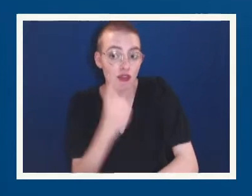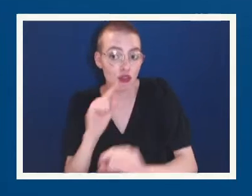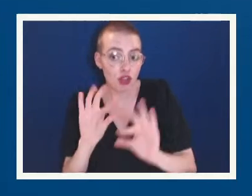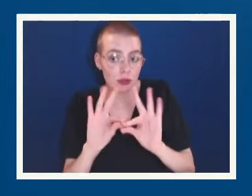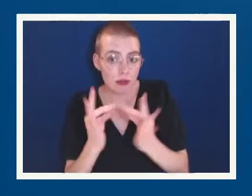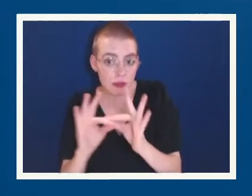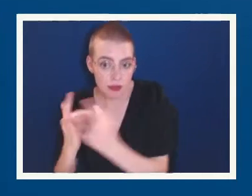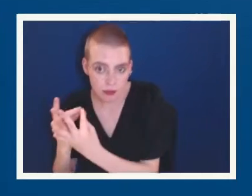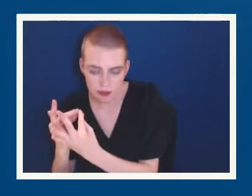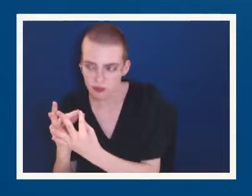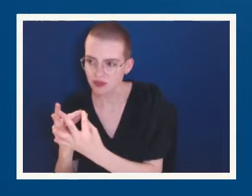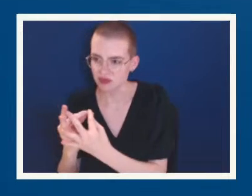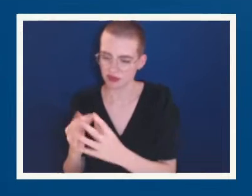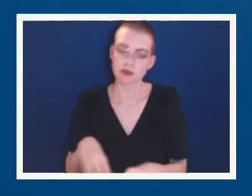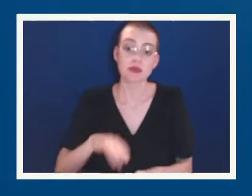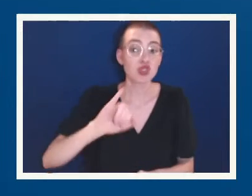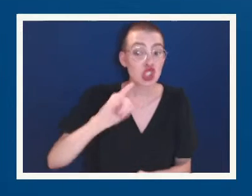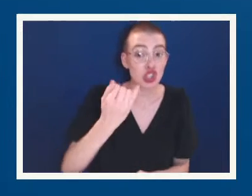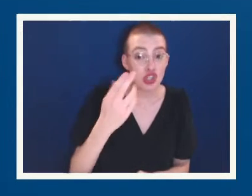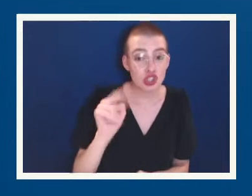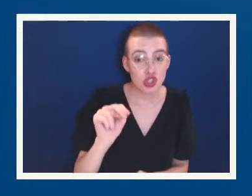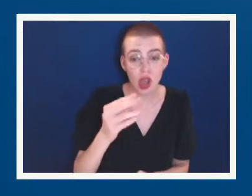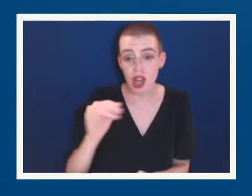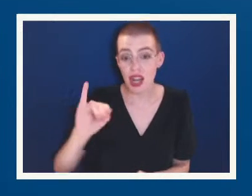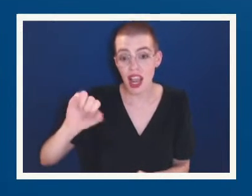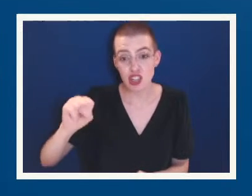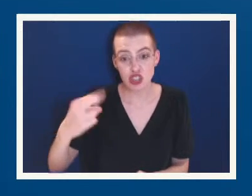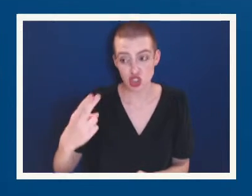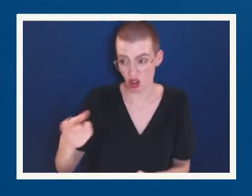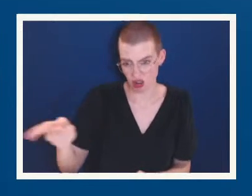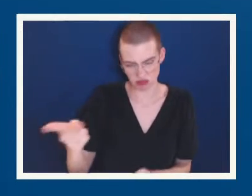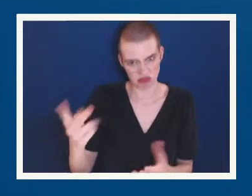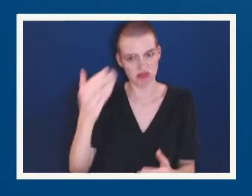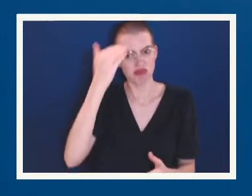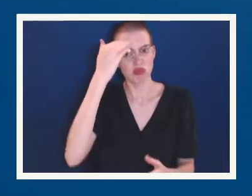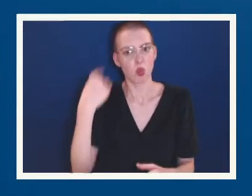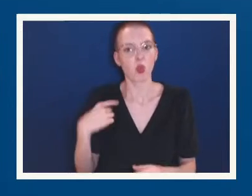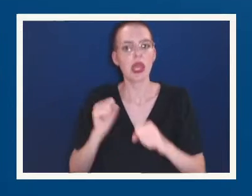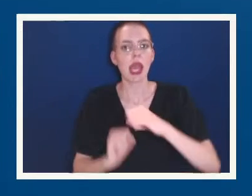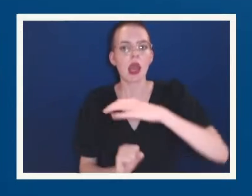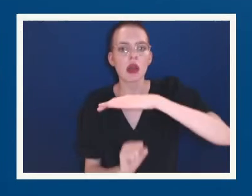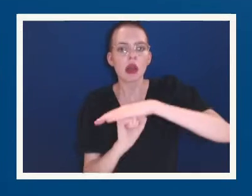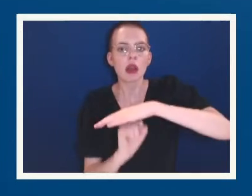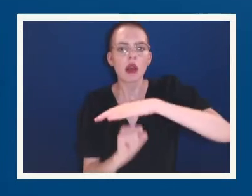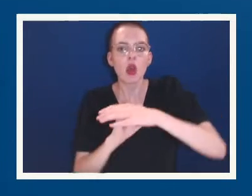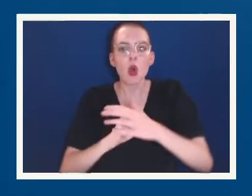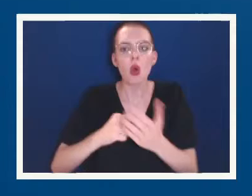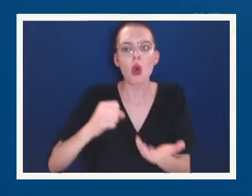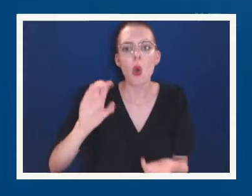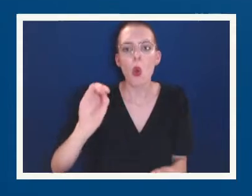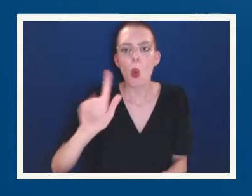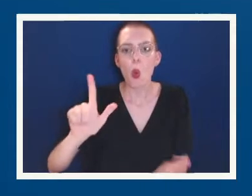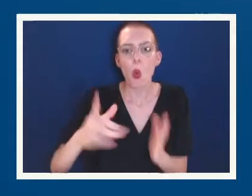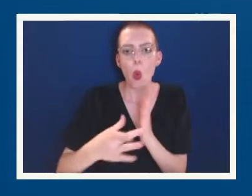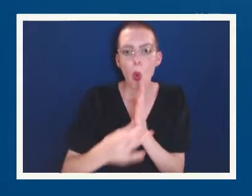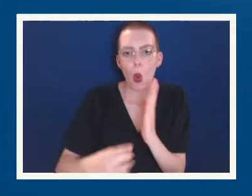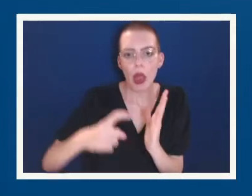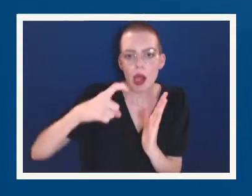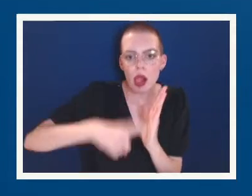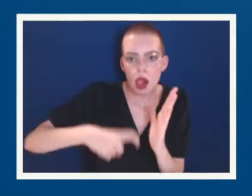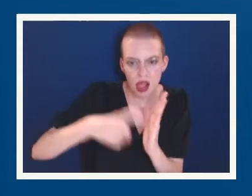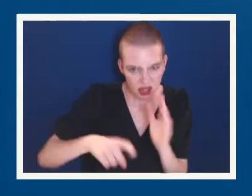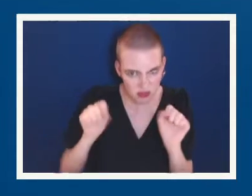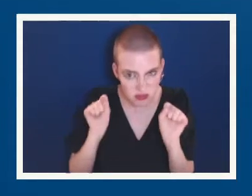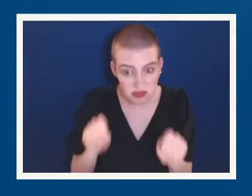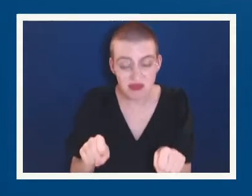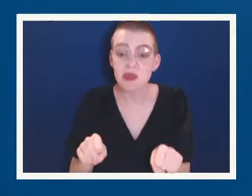wells, abandoned mines. We can do that in western Pennsylvania. We can create thousands of good-paying jobs for the same people who dug those